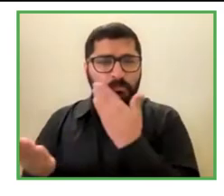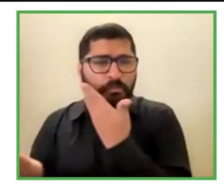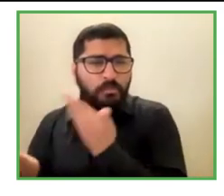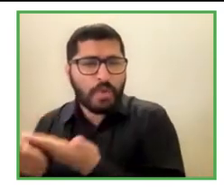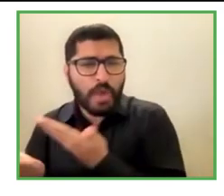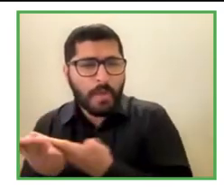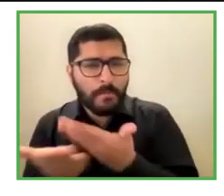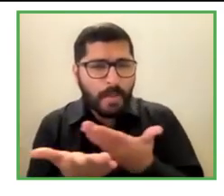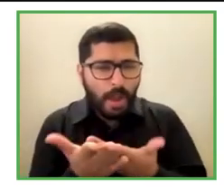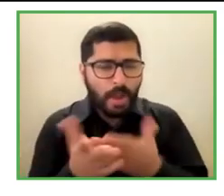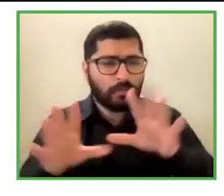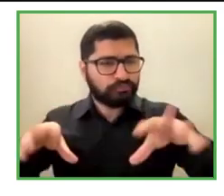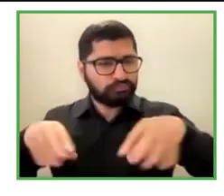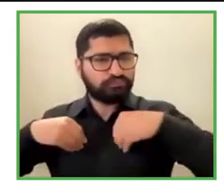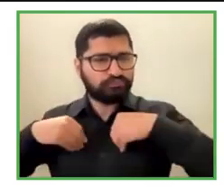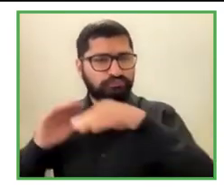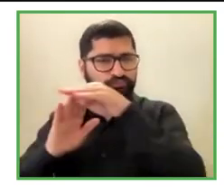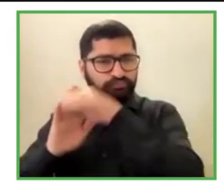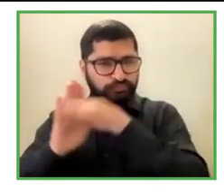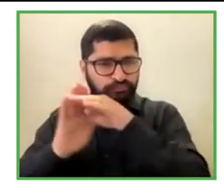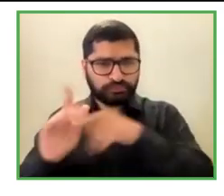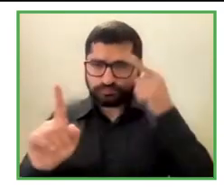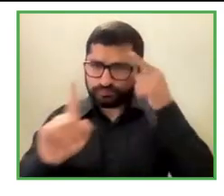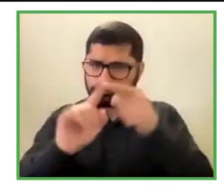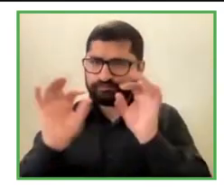pilot program?